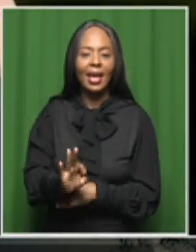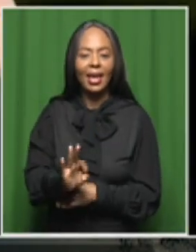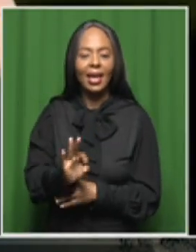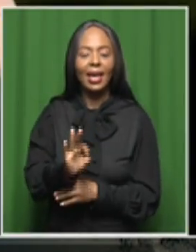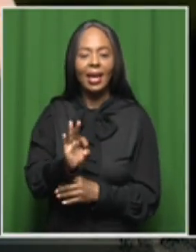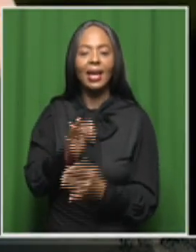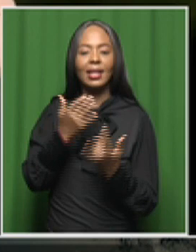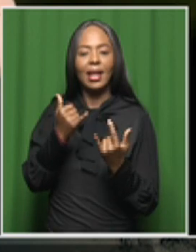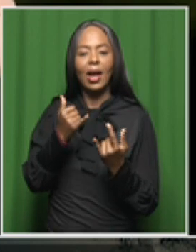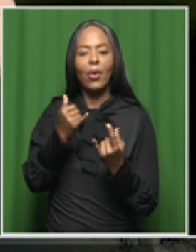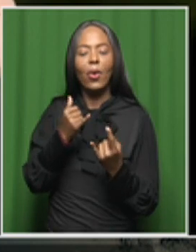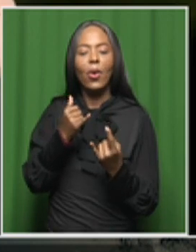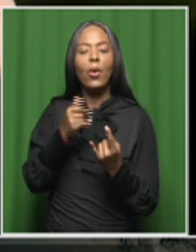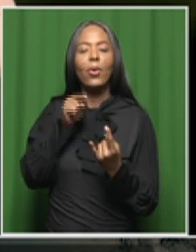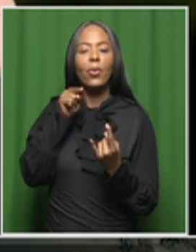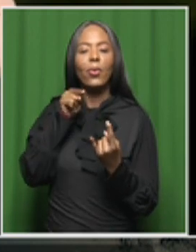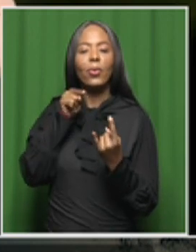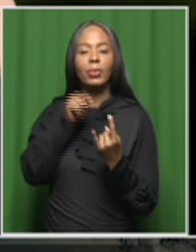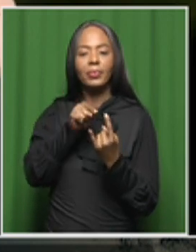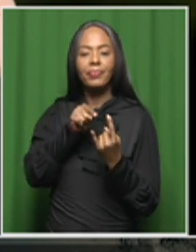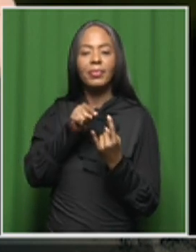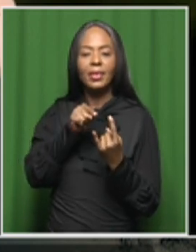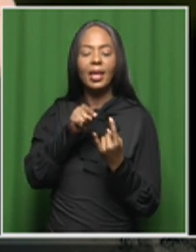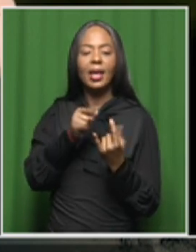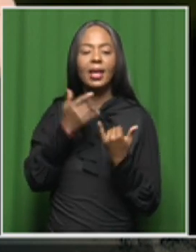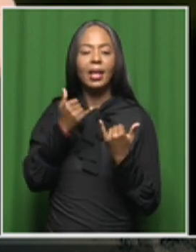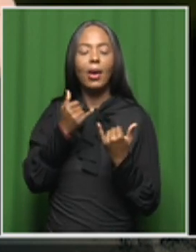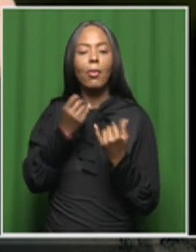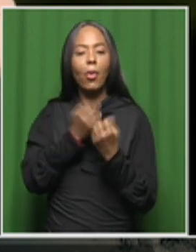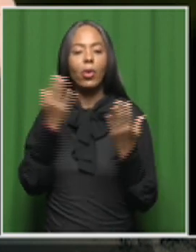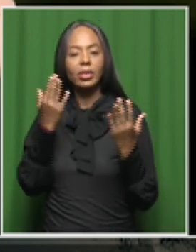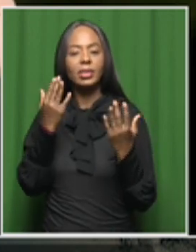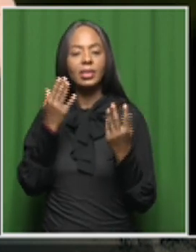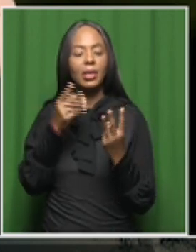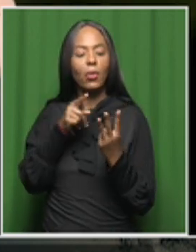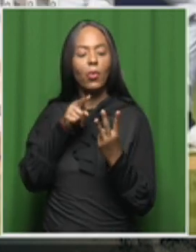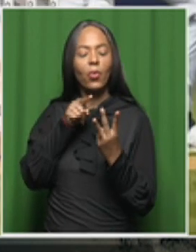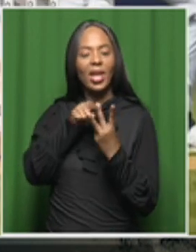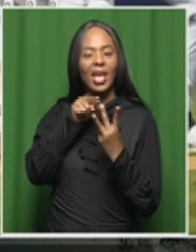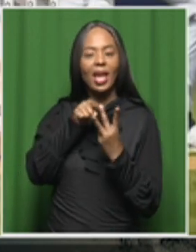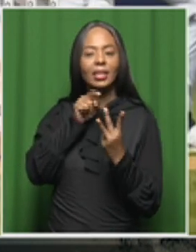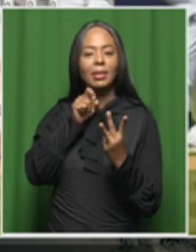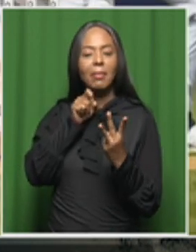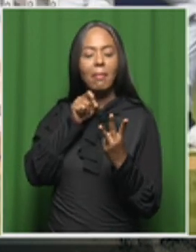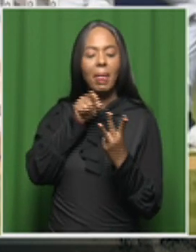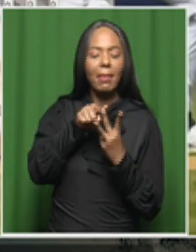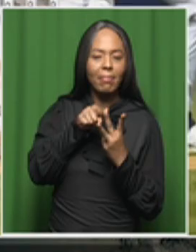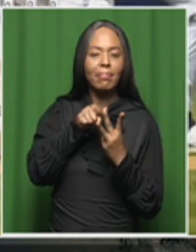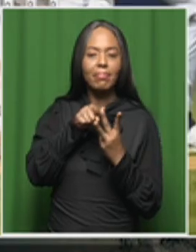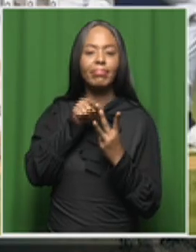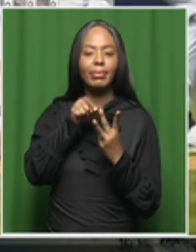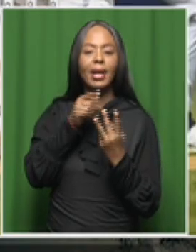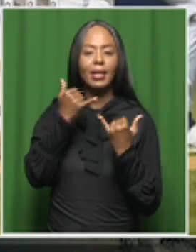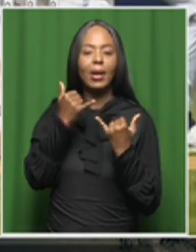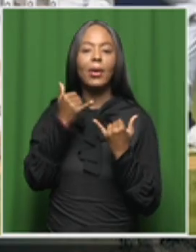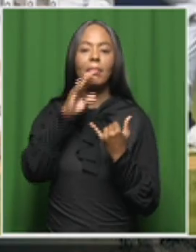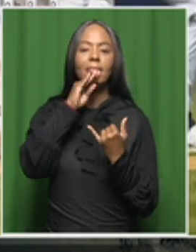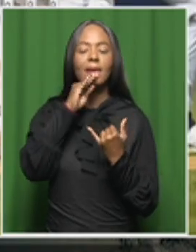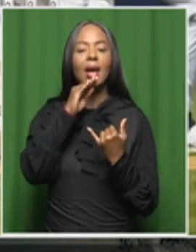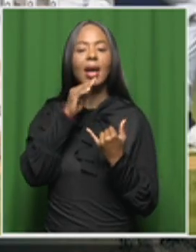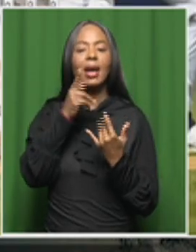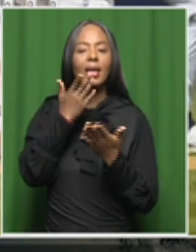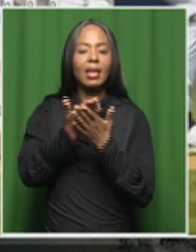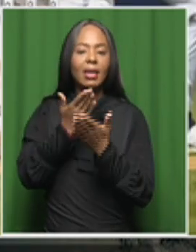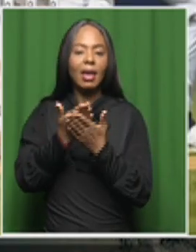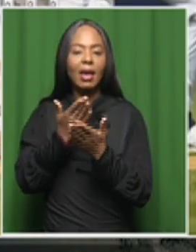think the wicket of Steve Smith is always a massive one in the context of a game like this where it will be a low-scoring event. So,